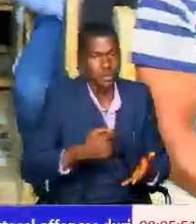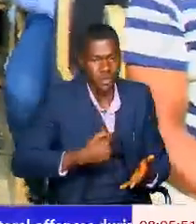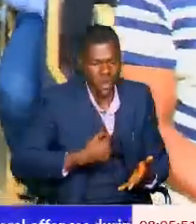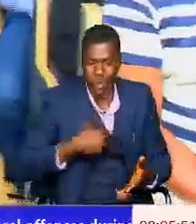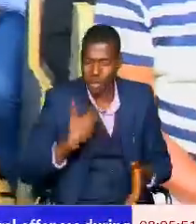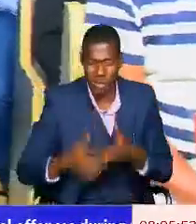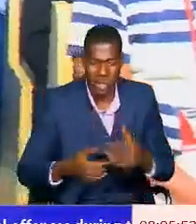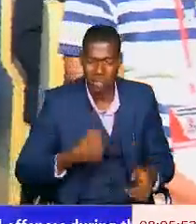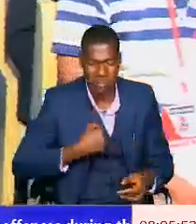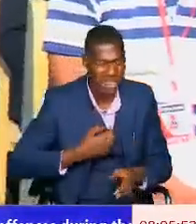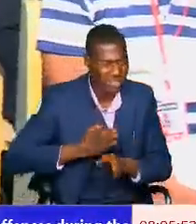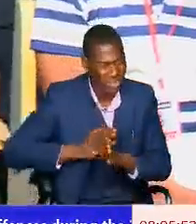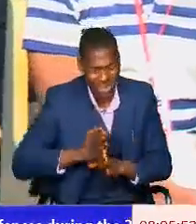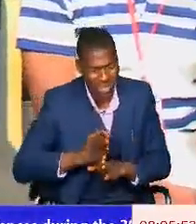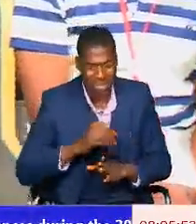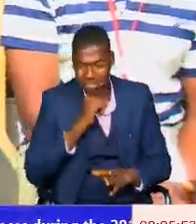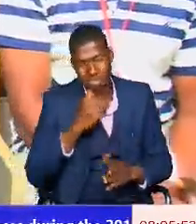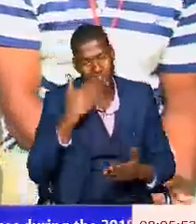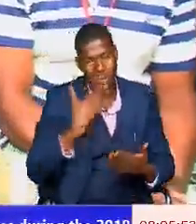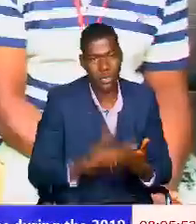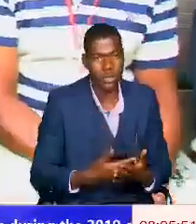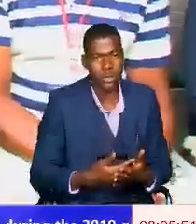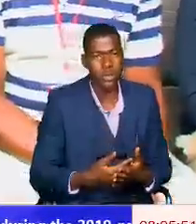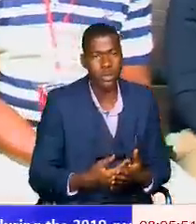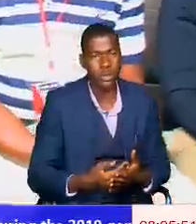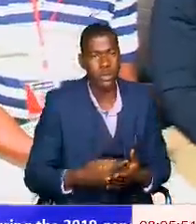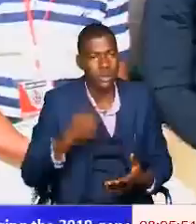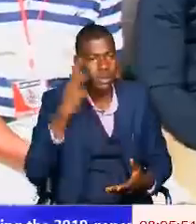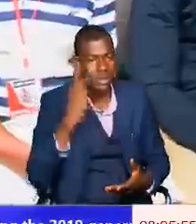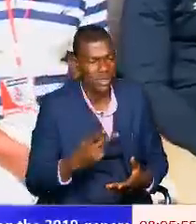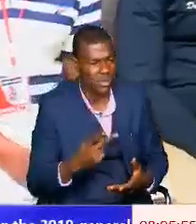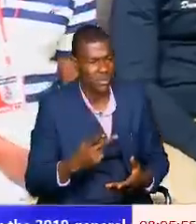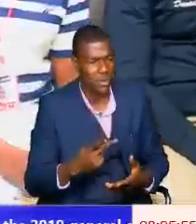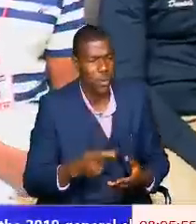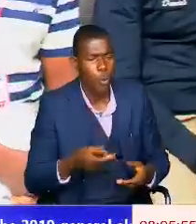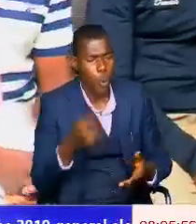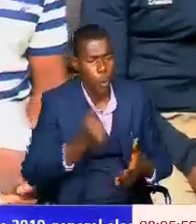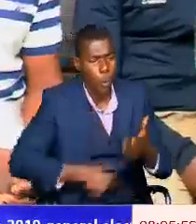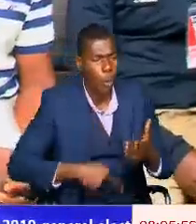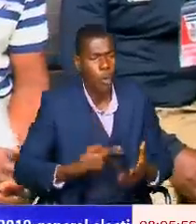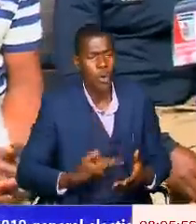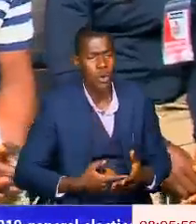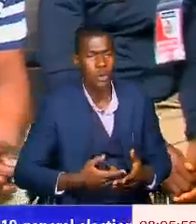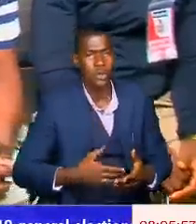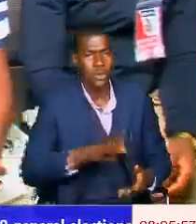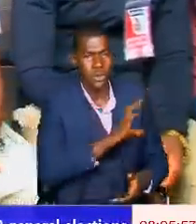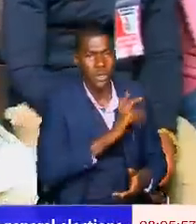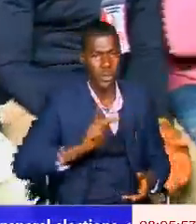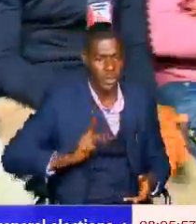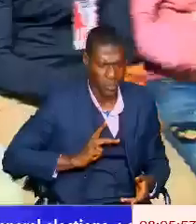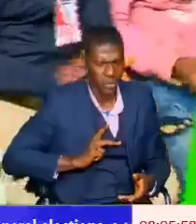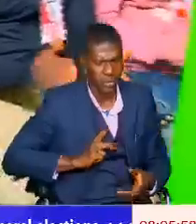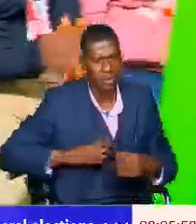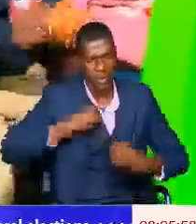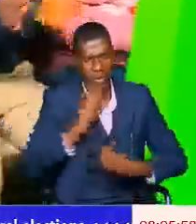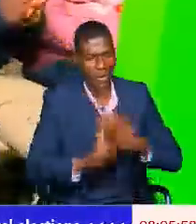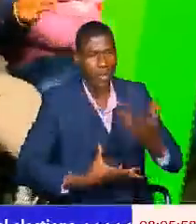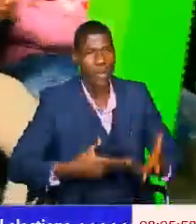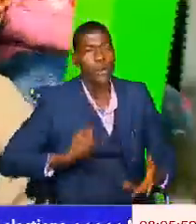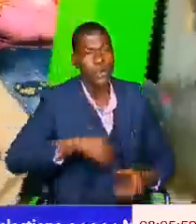to do them, you no go good. See presentation with complete package given up. Make we appreciate